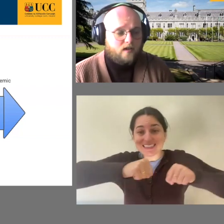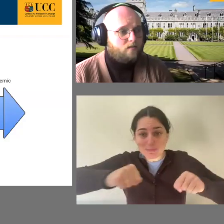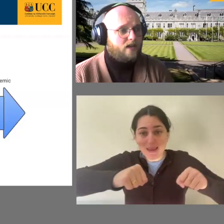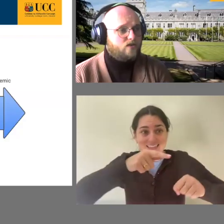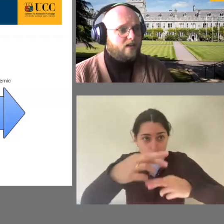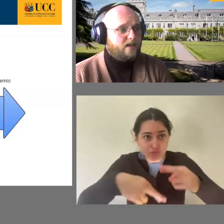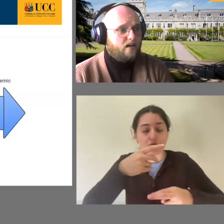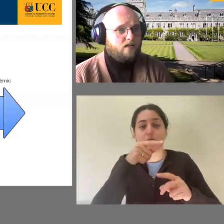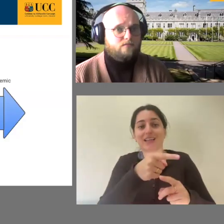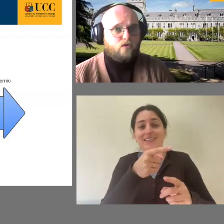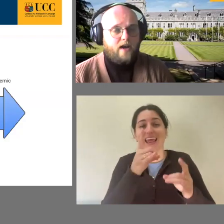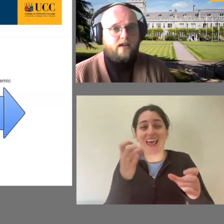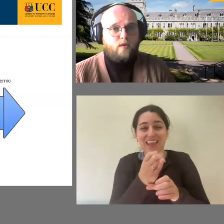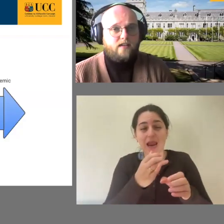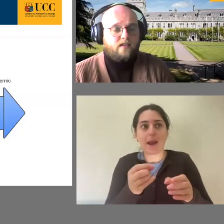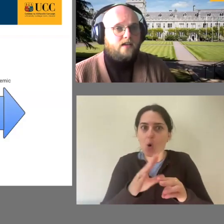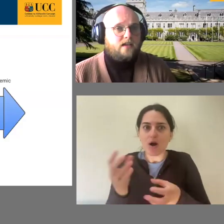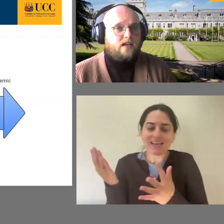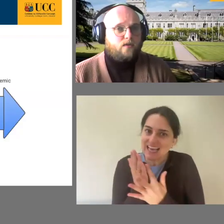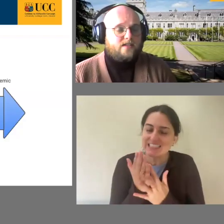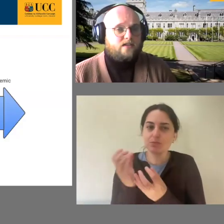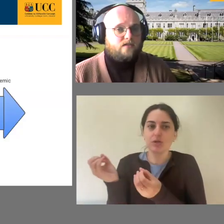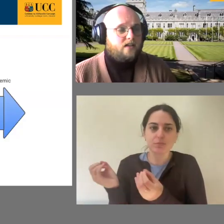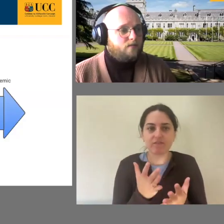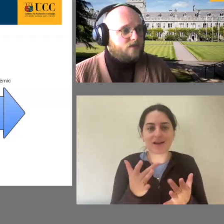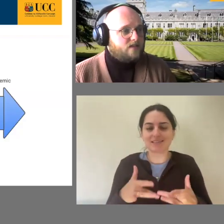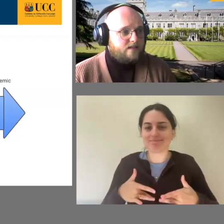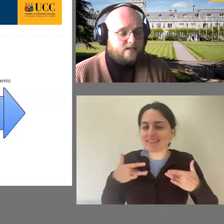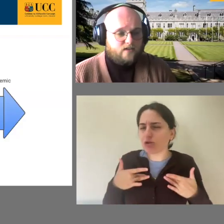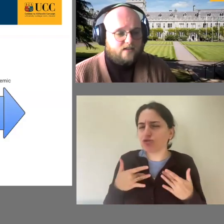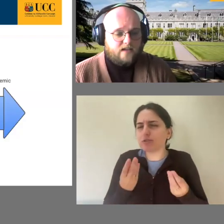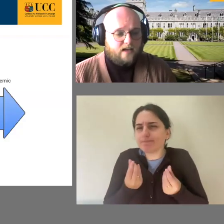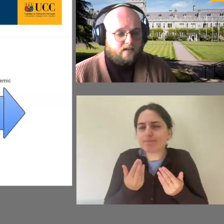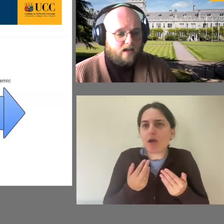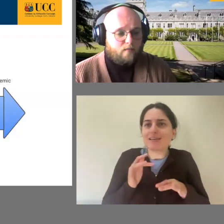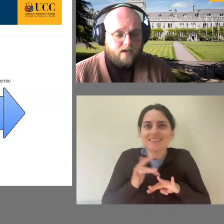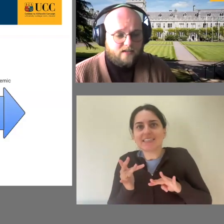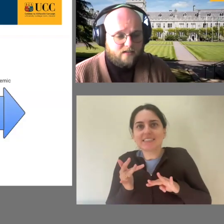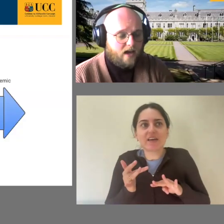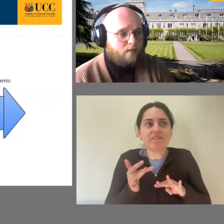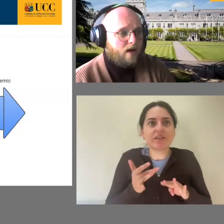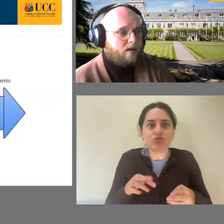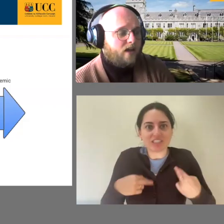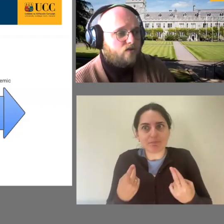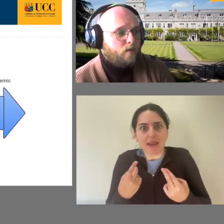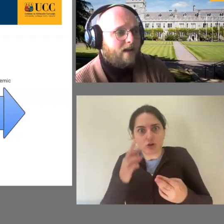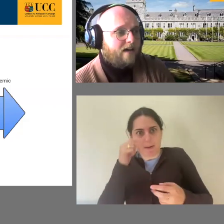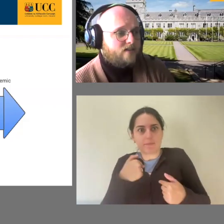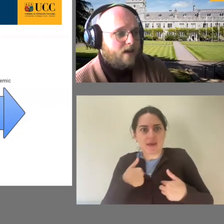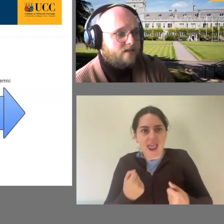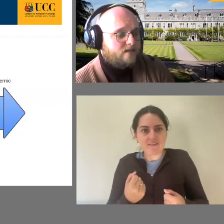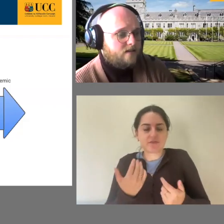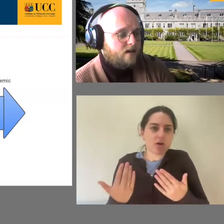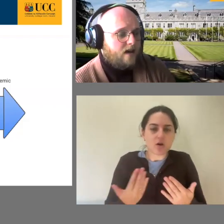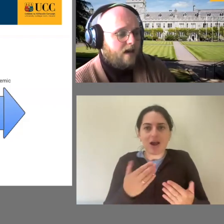as possible, making sure that they are created with, sensory sensitivities in mind, and making sure people